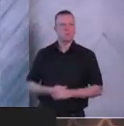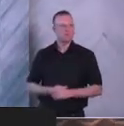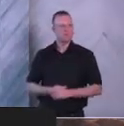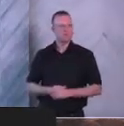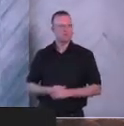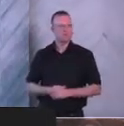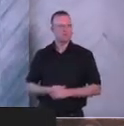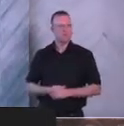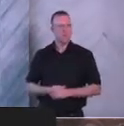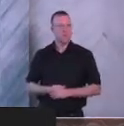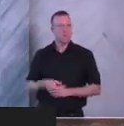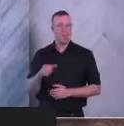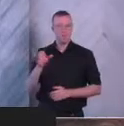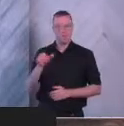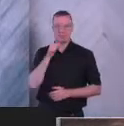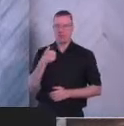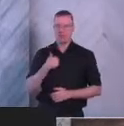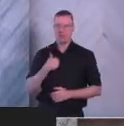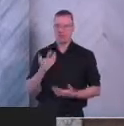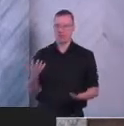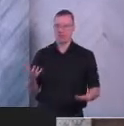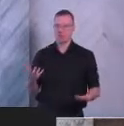not this is not Canada.